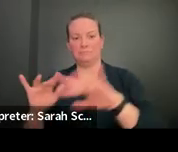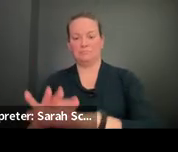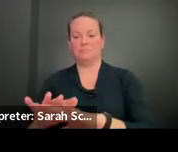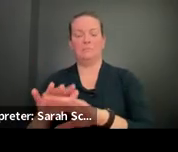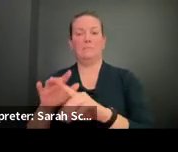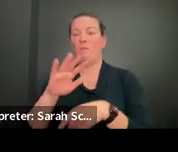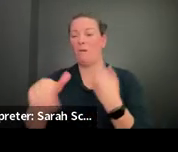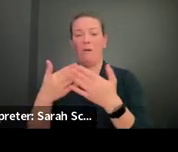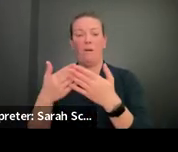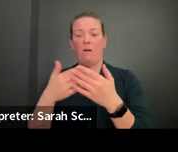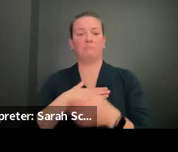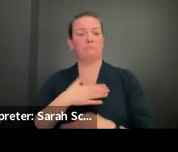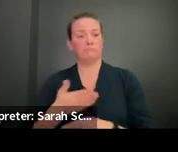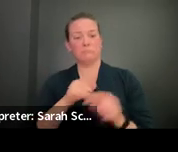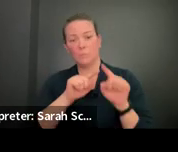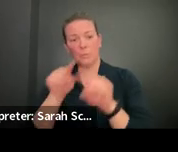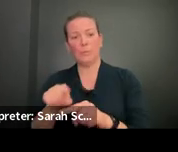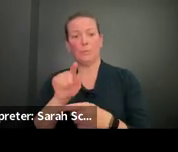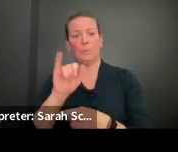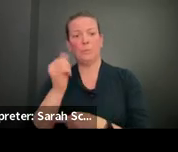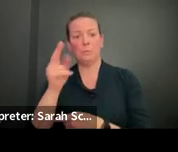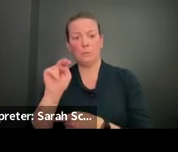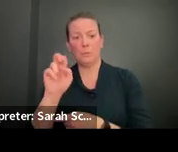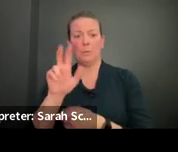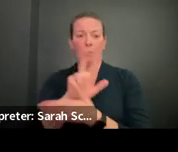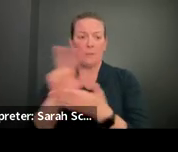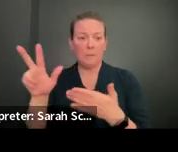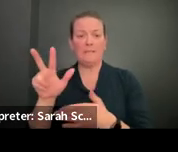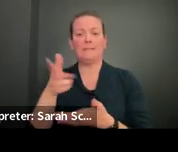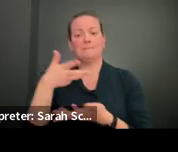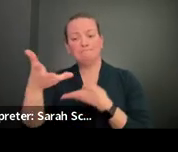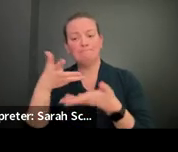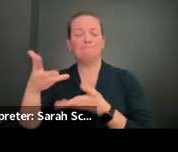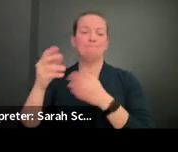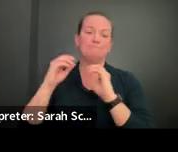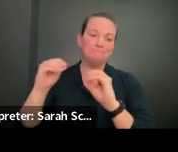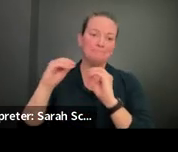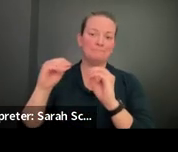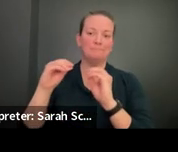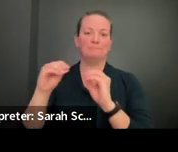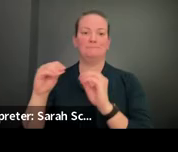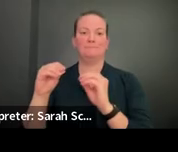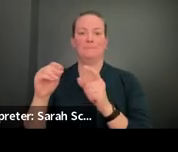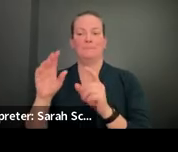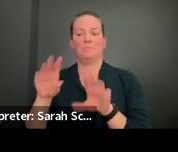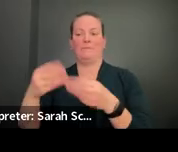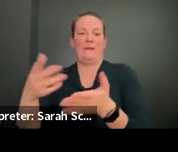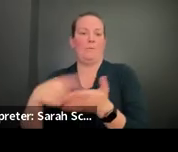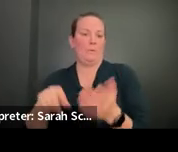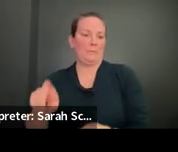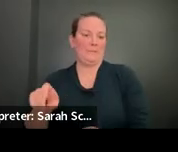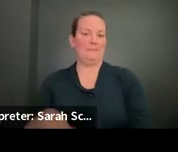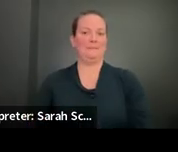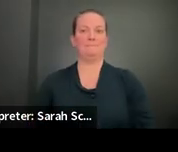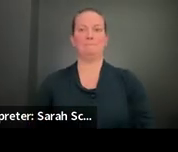3 weeks to interact with our group of students and give you their absolute best.